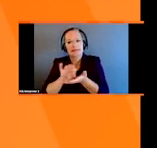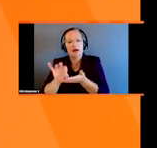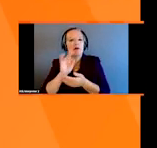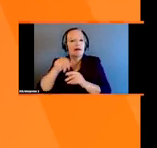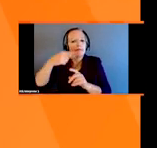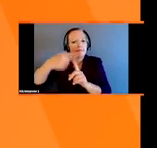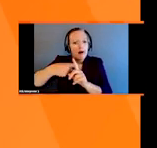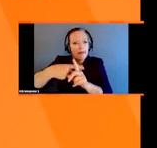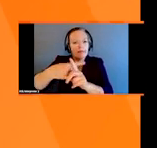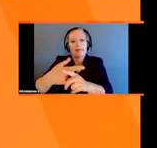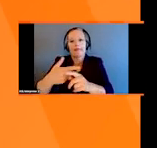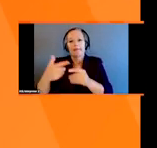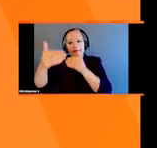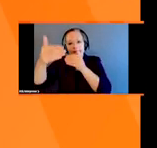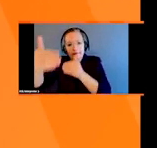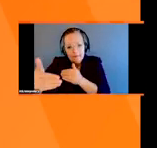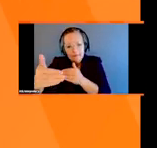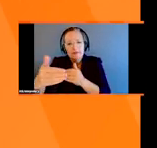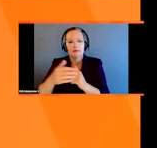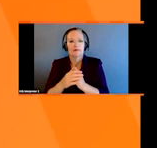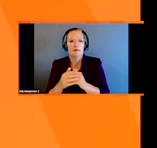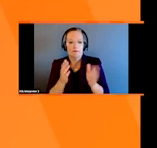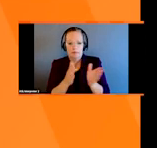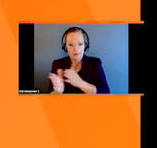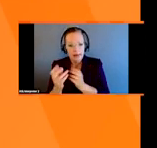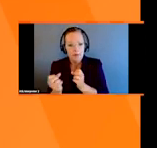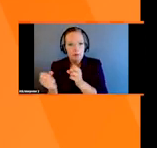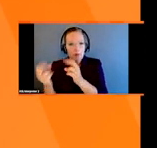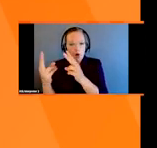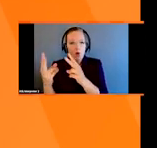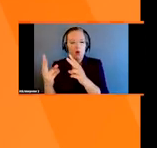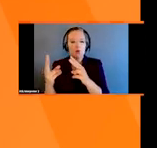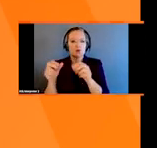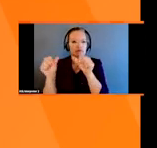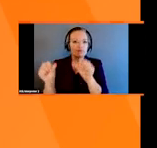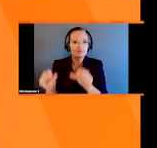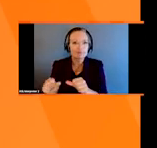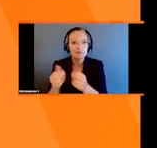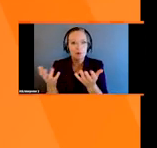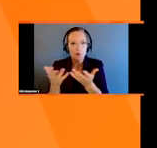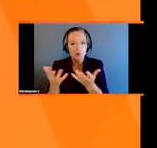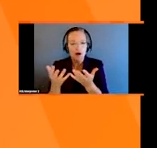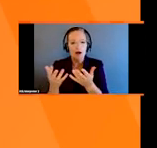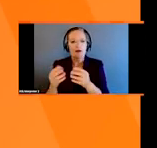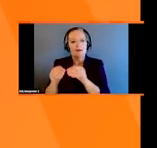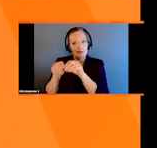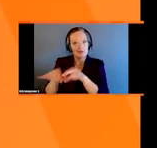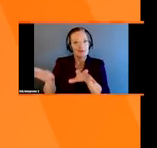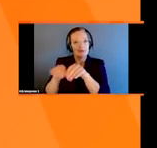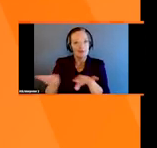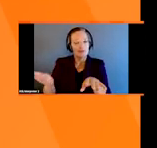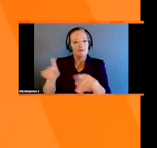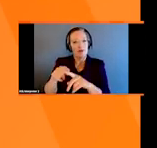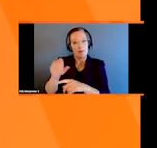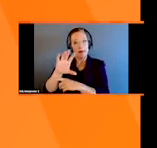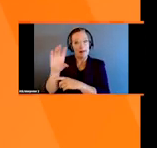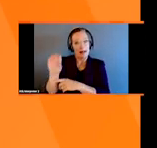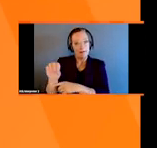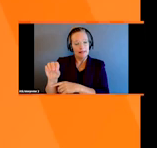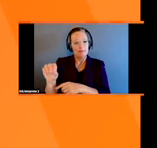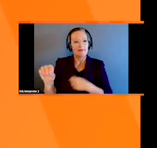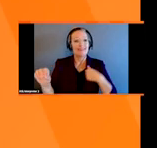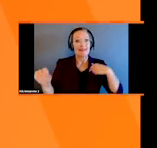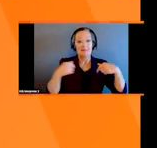like I was planning my social posting monthly, I would have it all released to the company account, and then you would go in and like it, comment